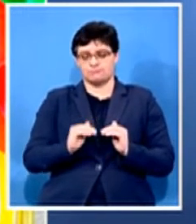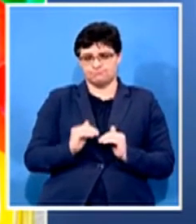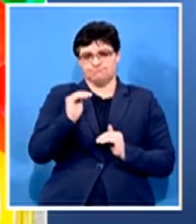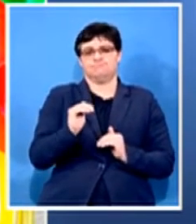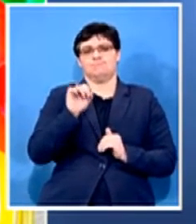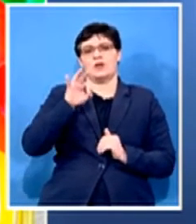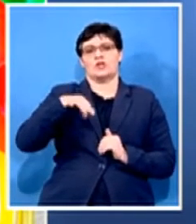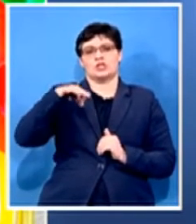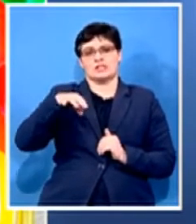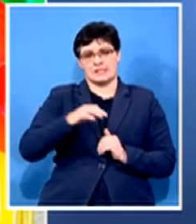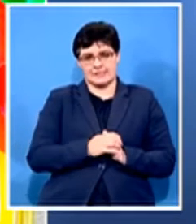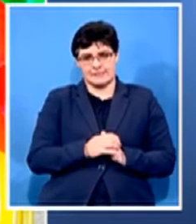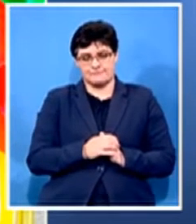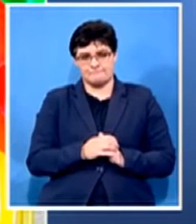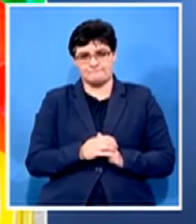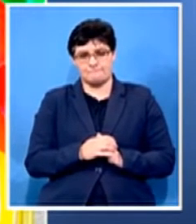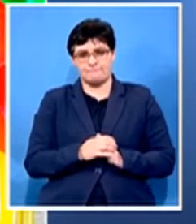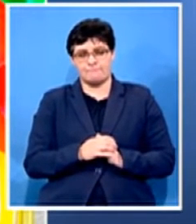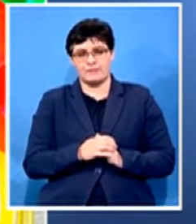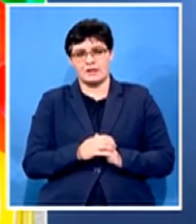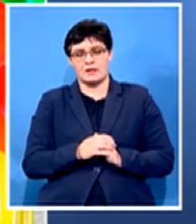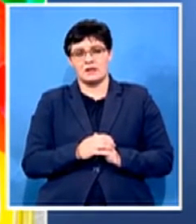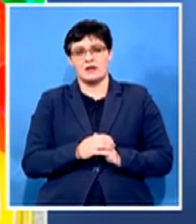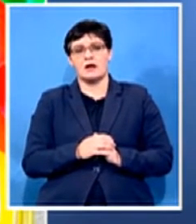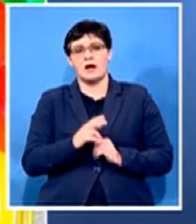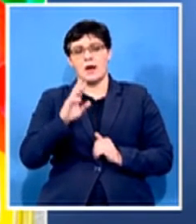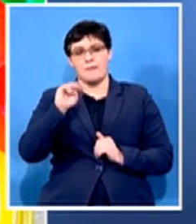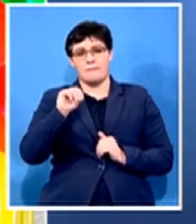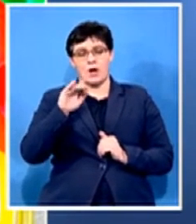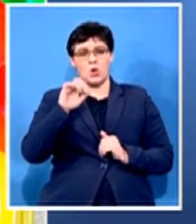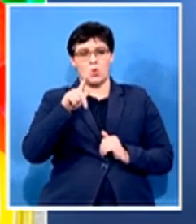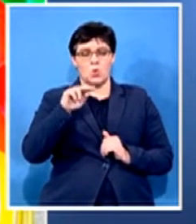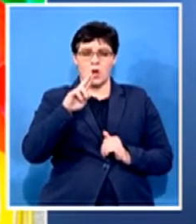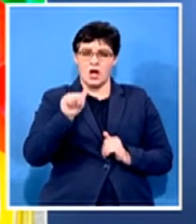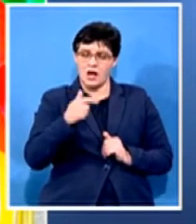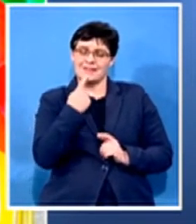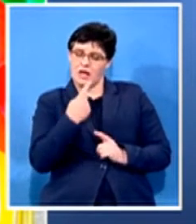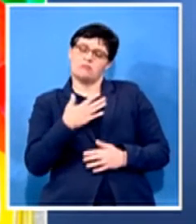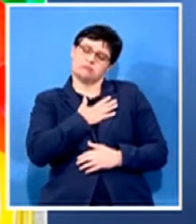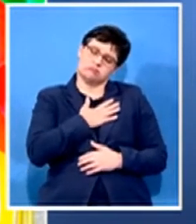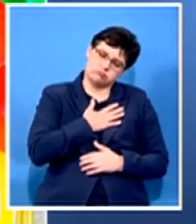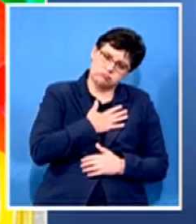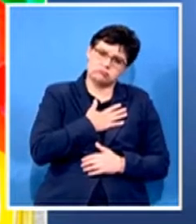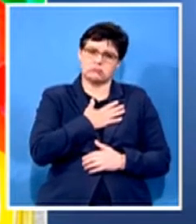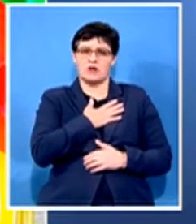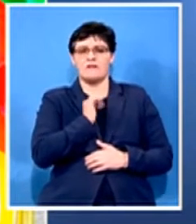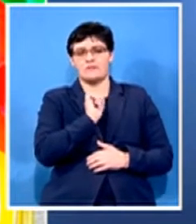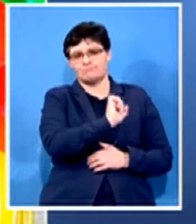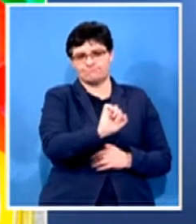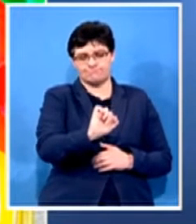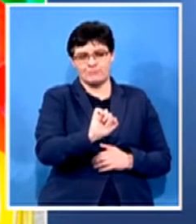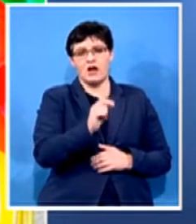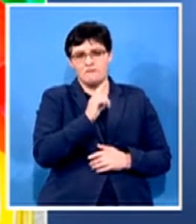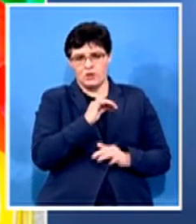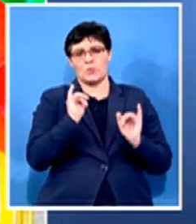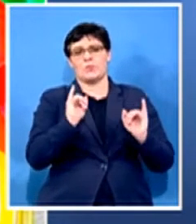Minister Mbalula has conveyed his condolences. He's deeply saddened by this horrific collision. I mean, we are of the